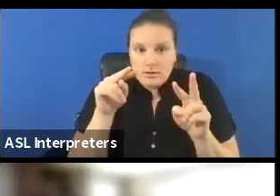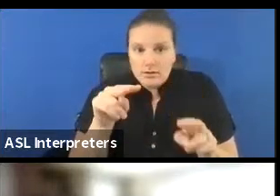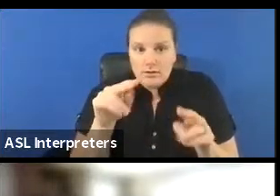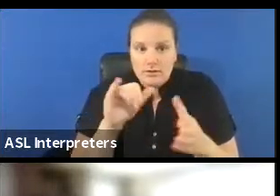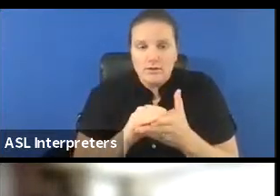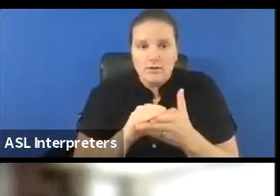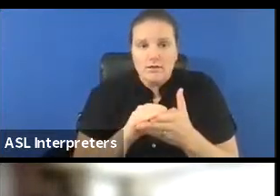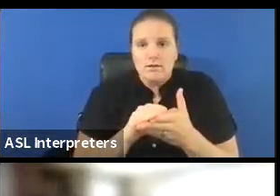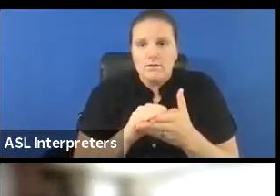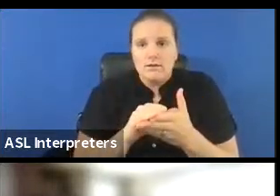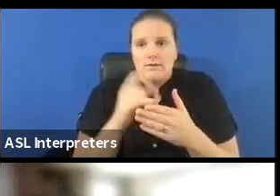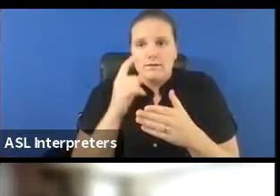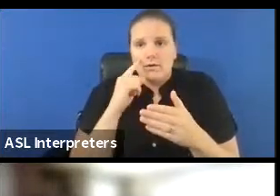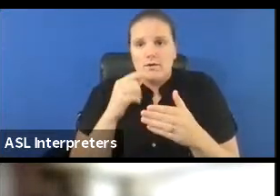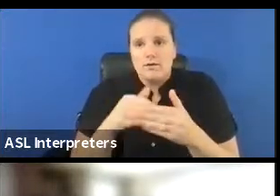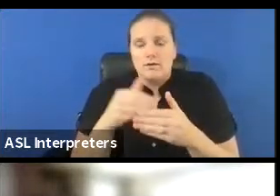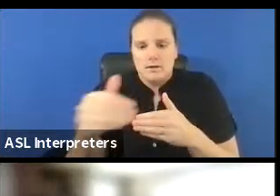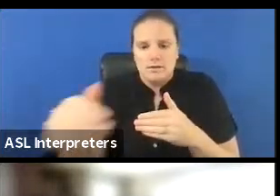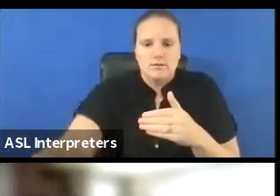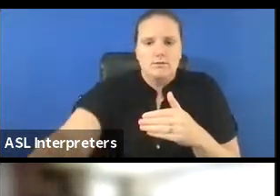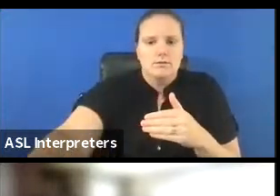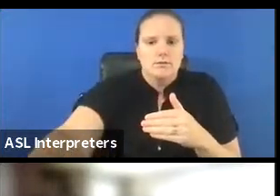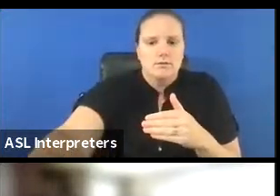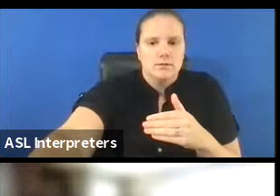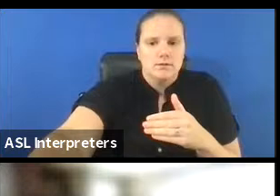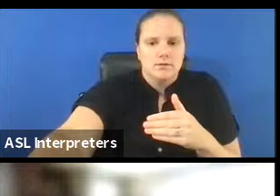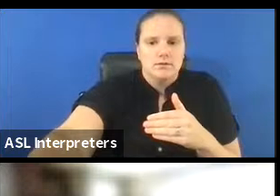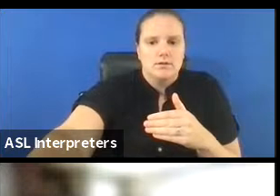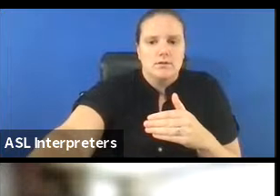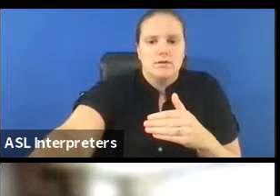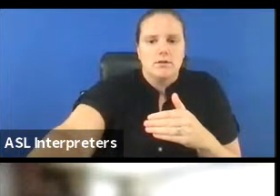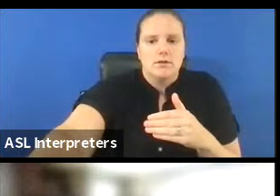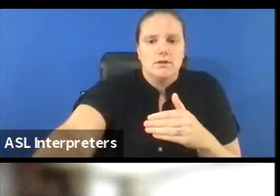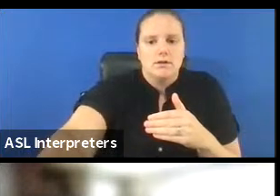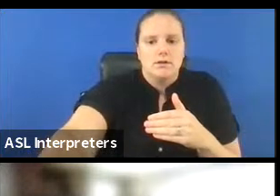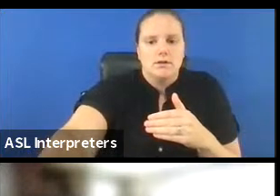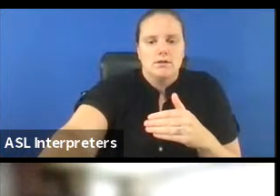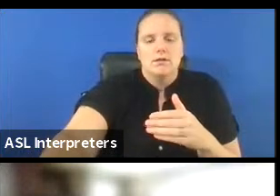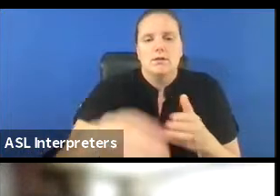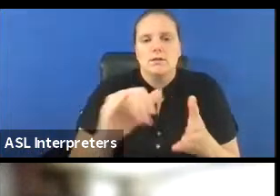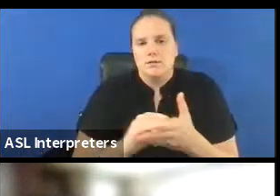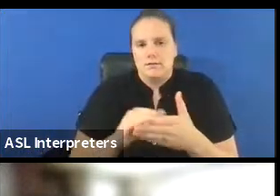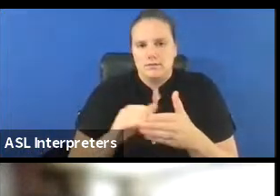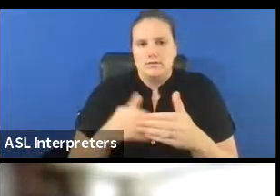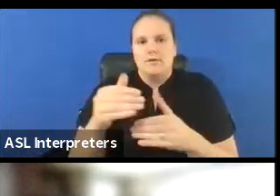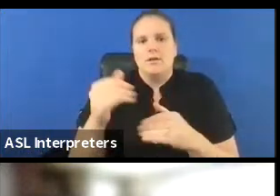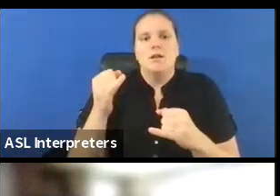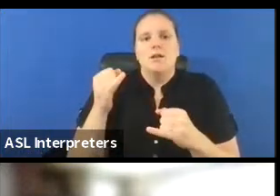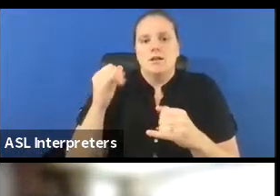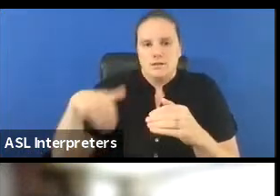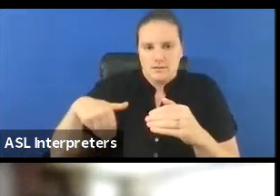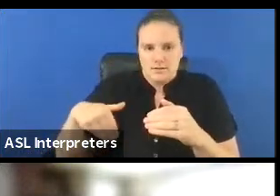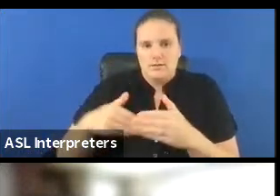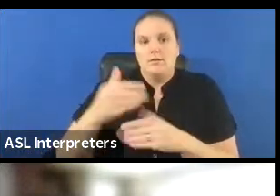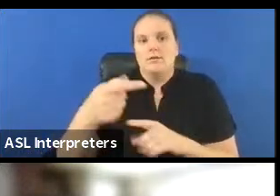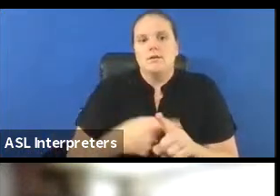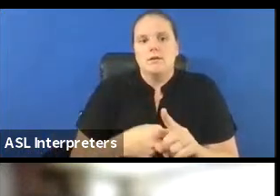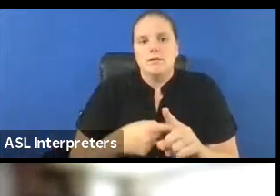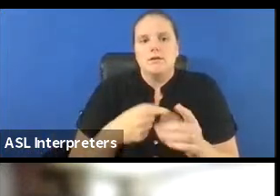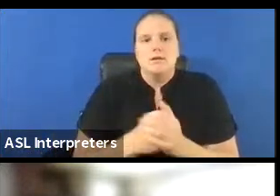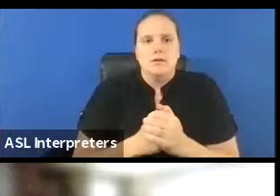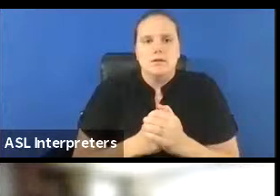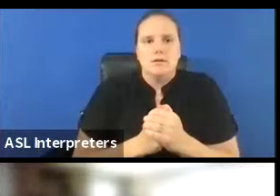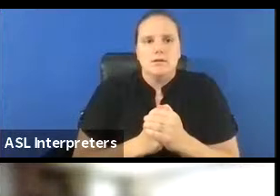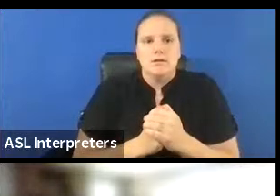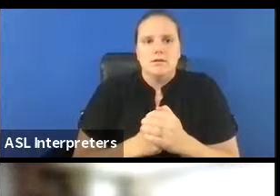equity and the nexus of equity and climate. So that will be towards late next month. Also